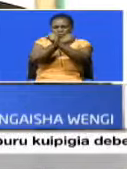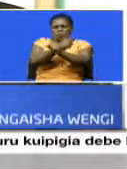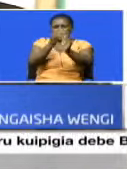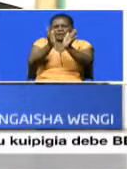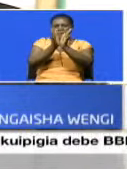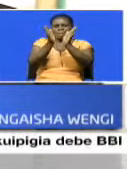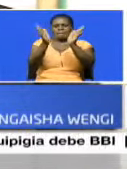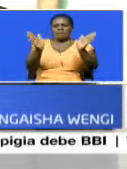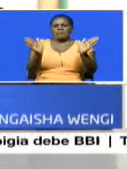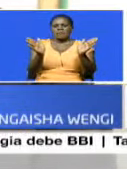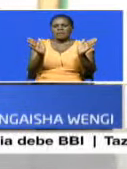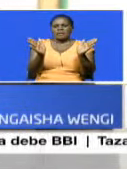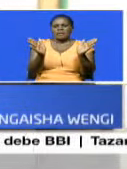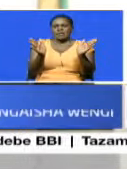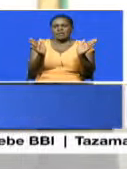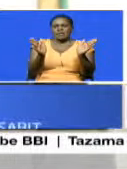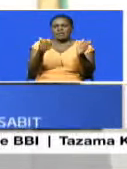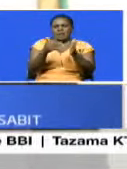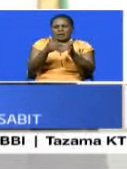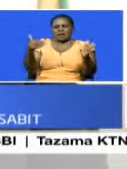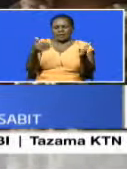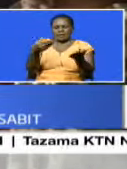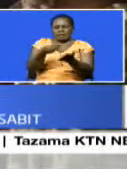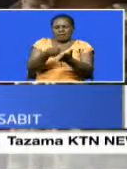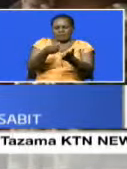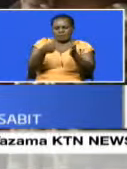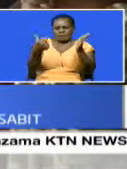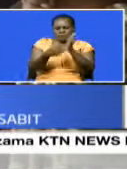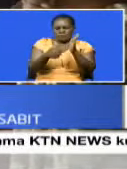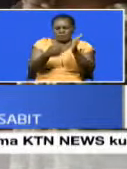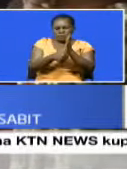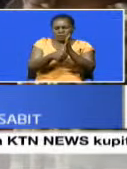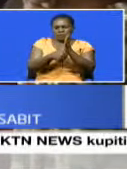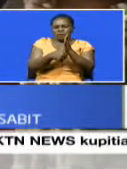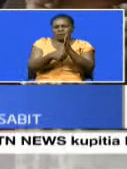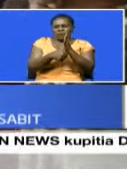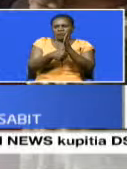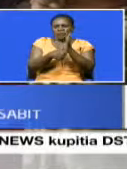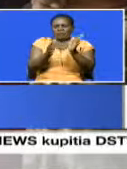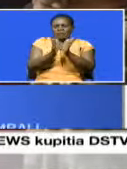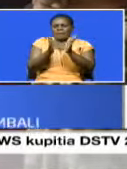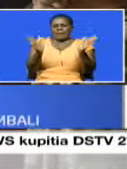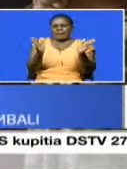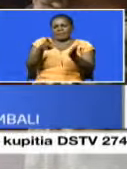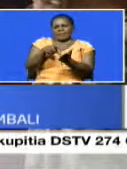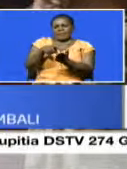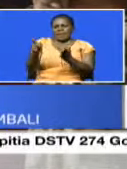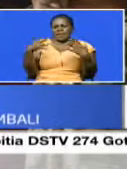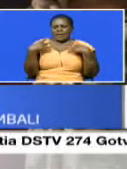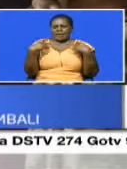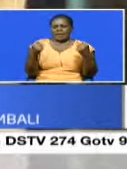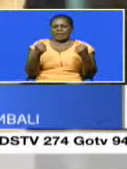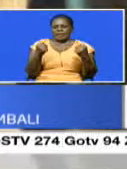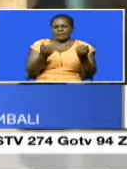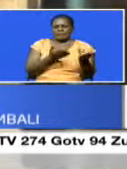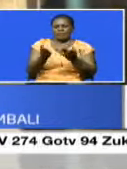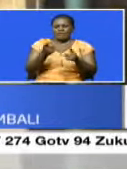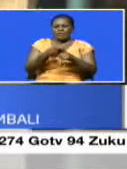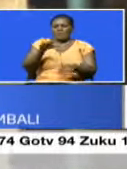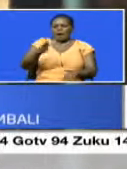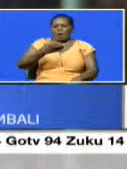citizens against financial catastrophe and impoverishment of having to pay for health services from their